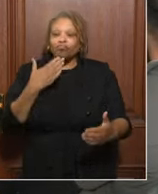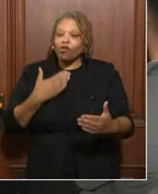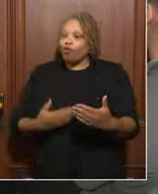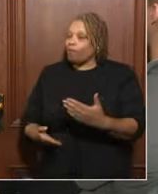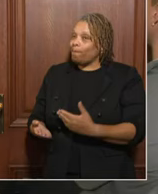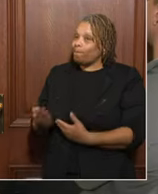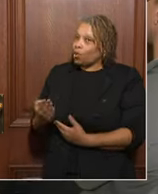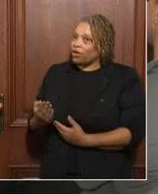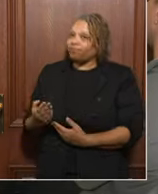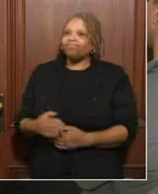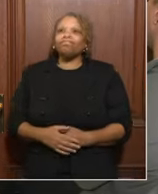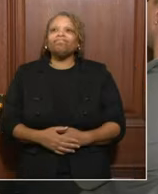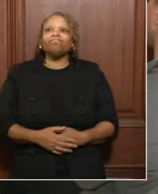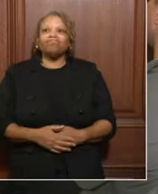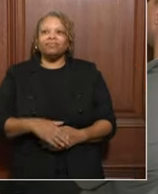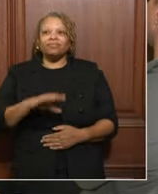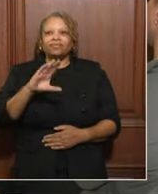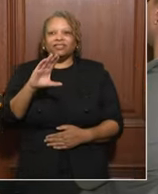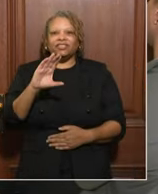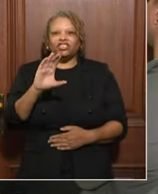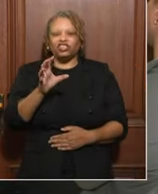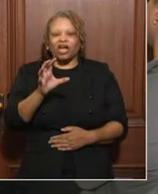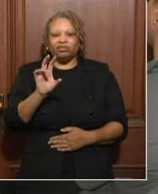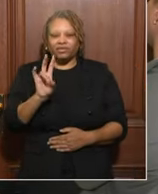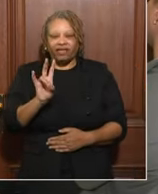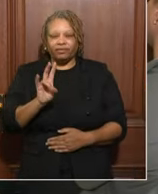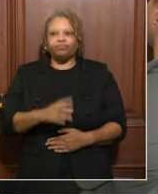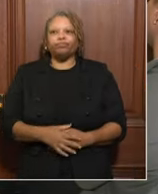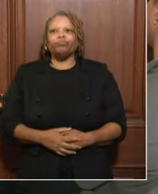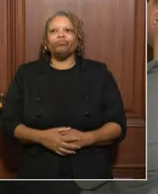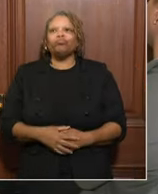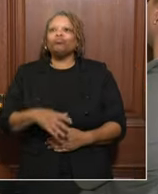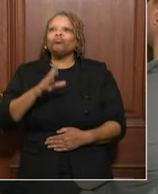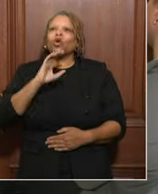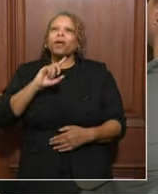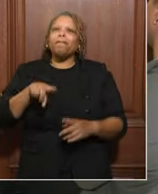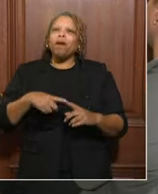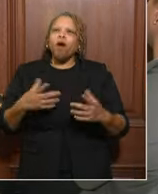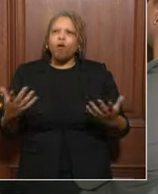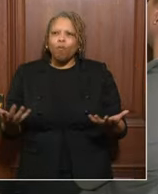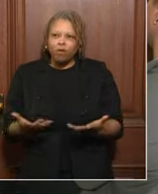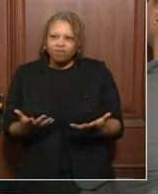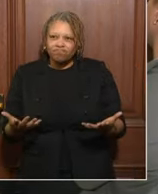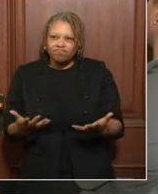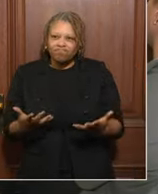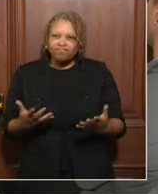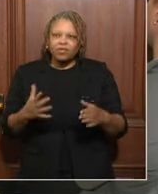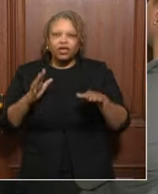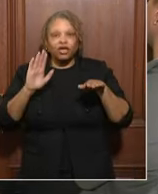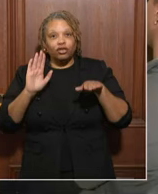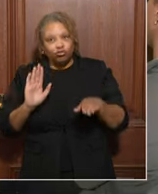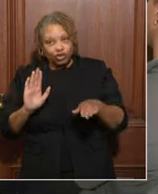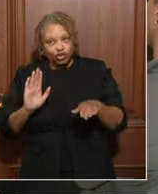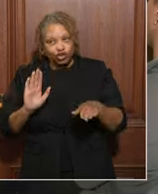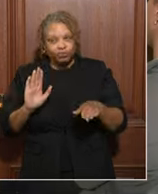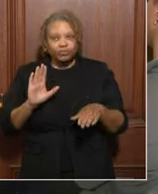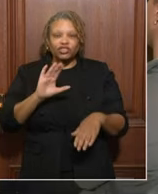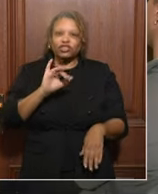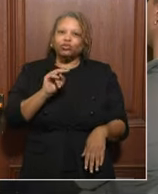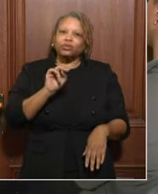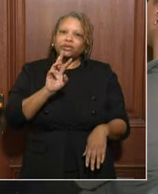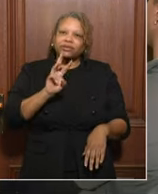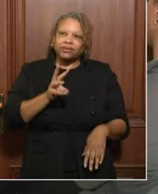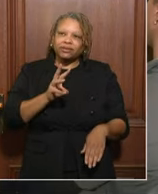I know we talked a lot about the inauguration and January 6th as well. For election night, are there any, can you go into a little bit of depth of what any